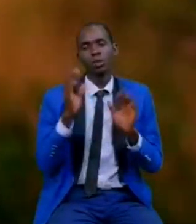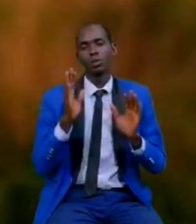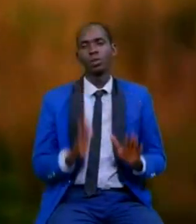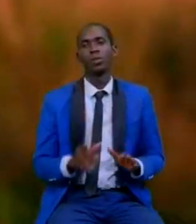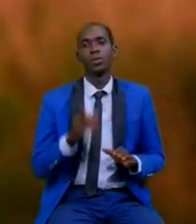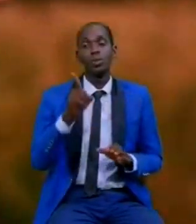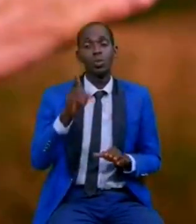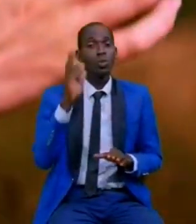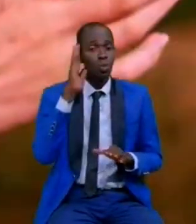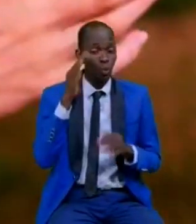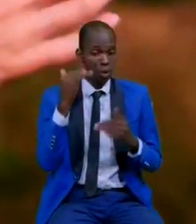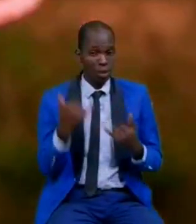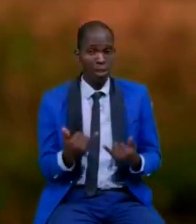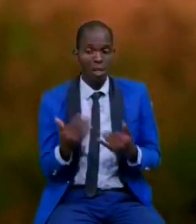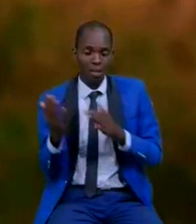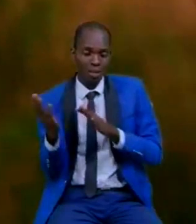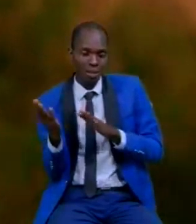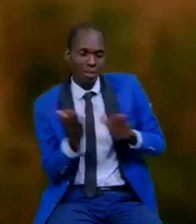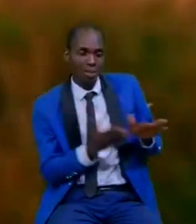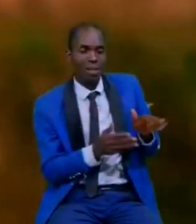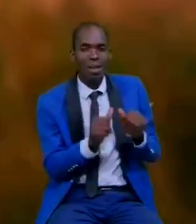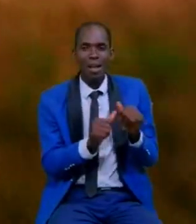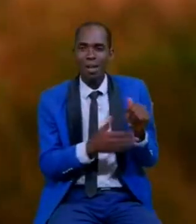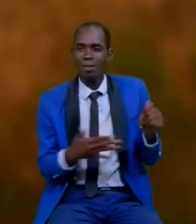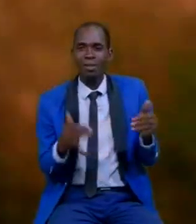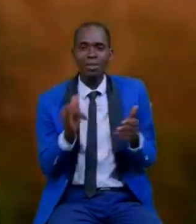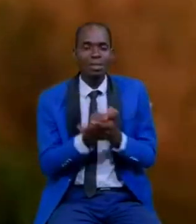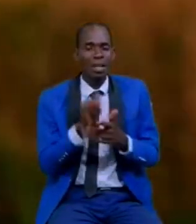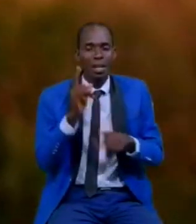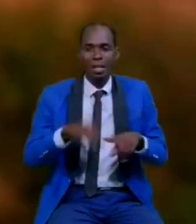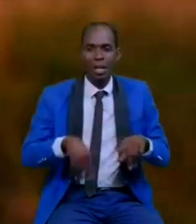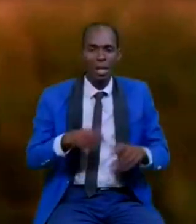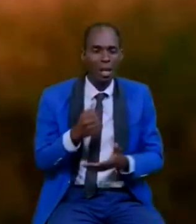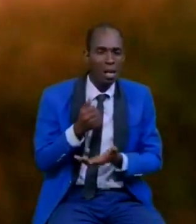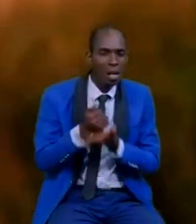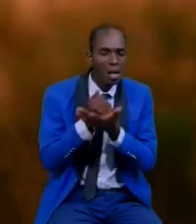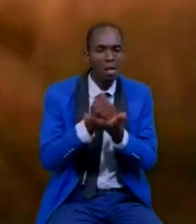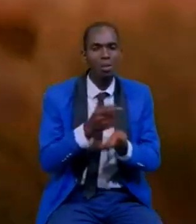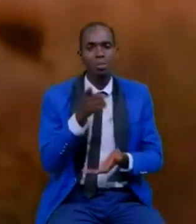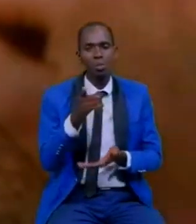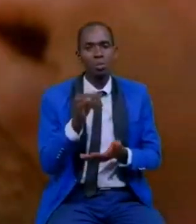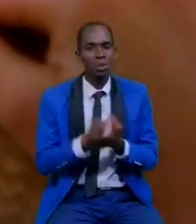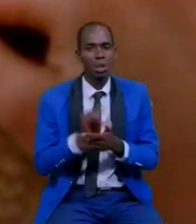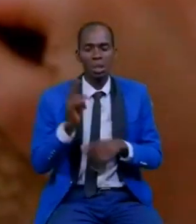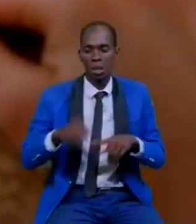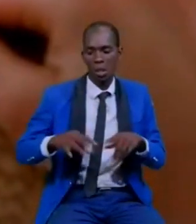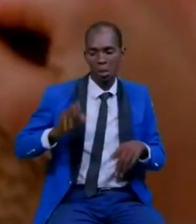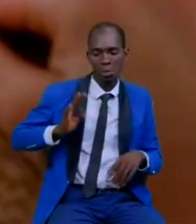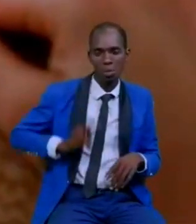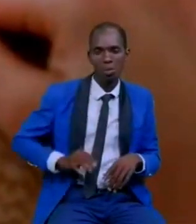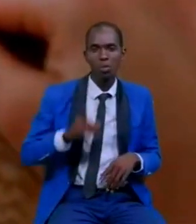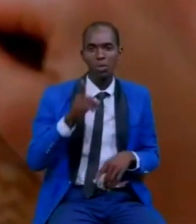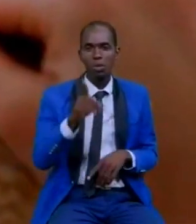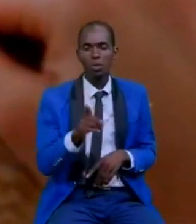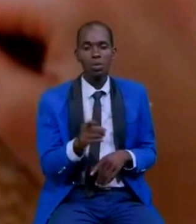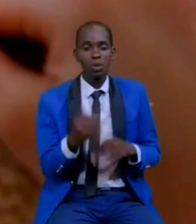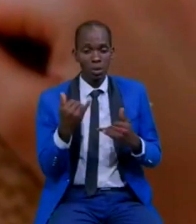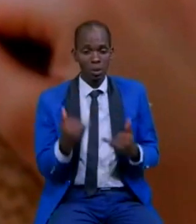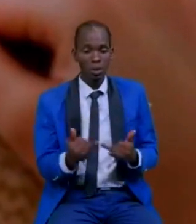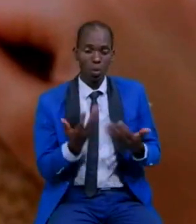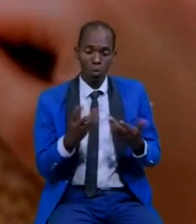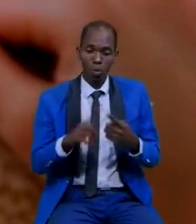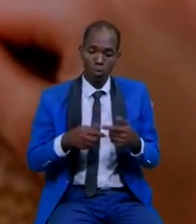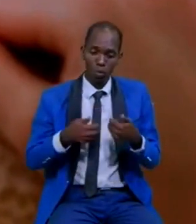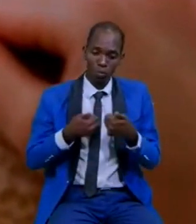everything that will not help them, profit them in walking in the narrow way to get to